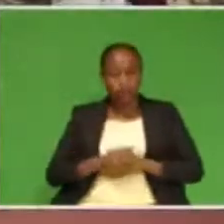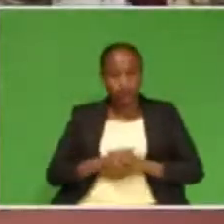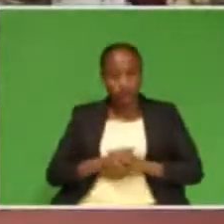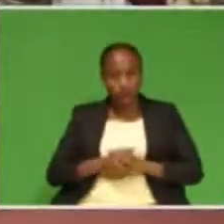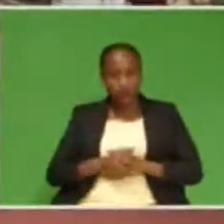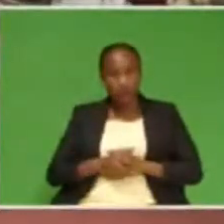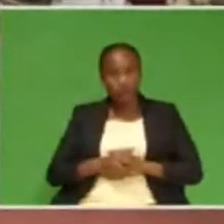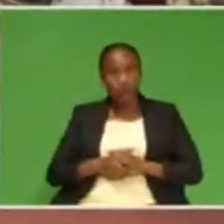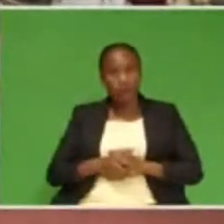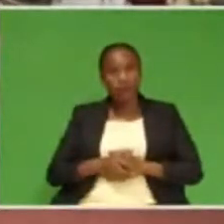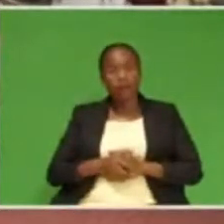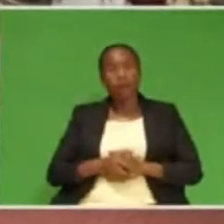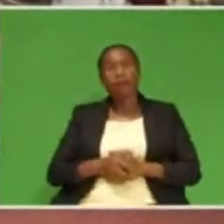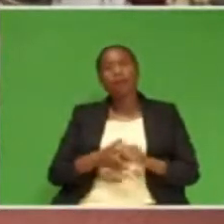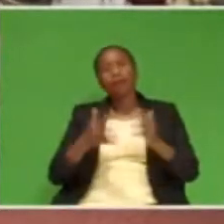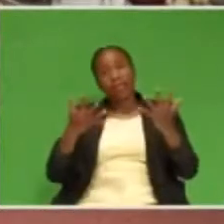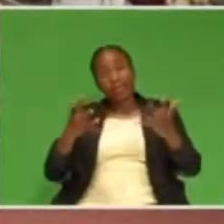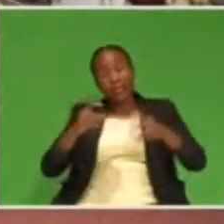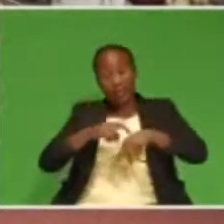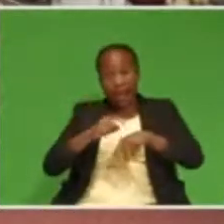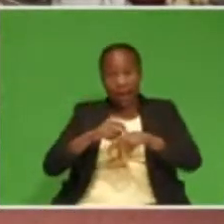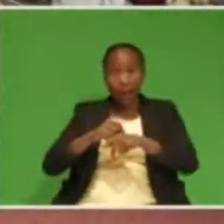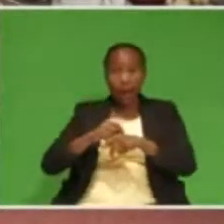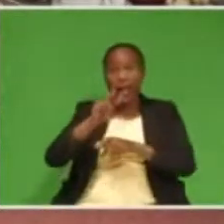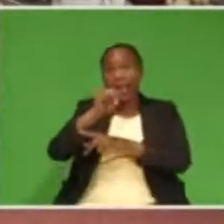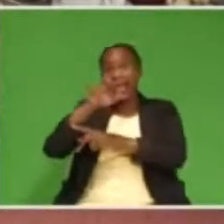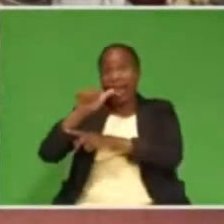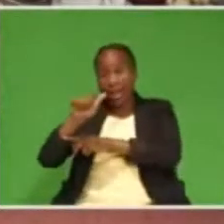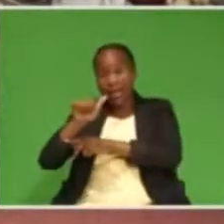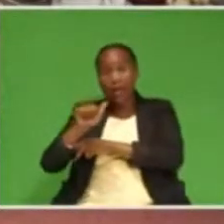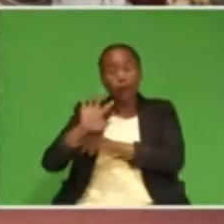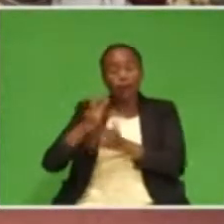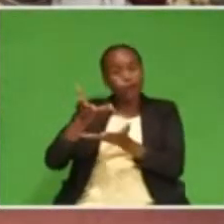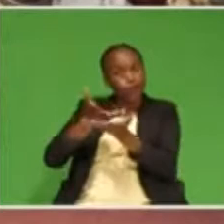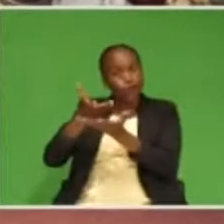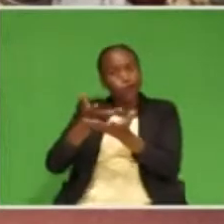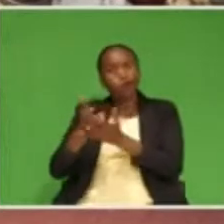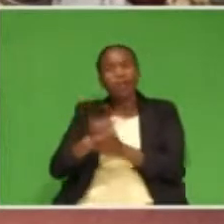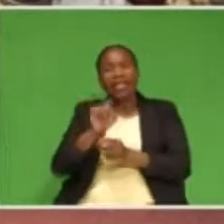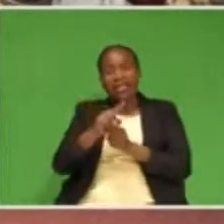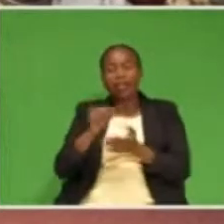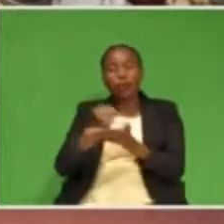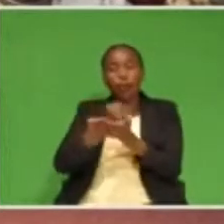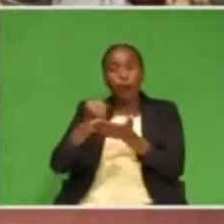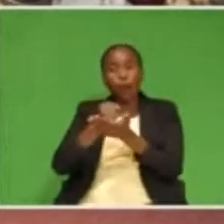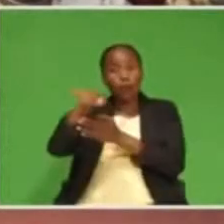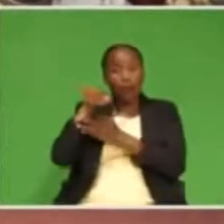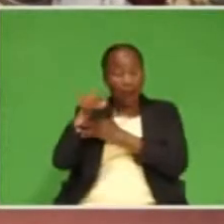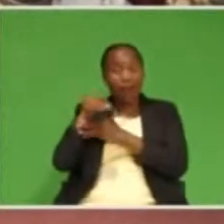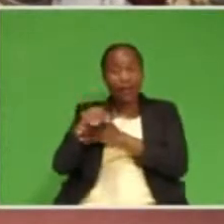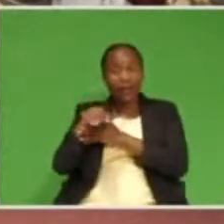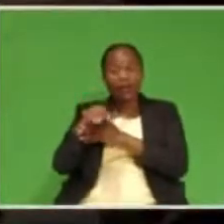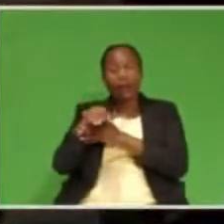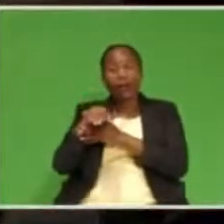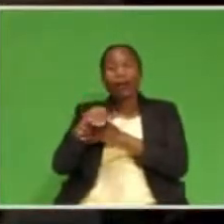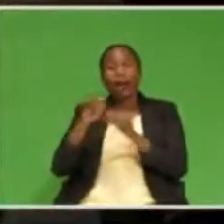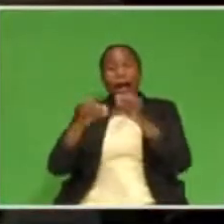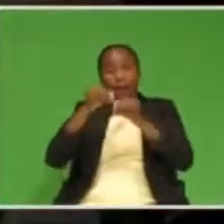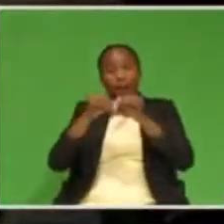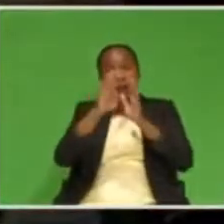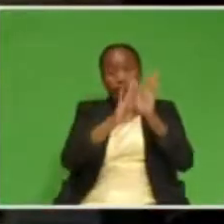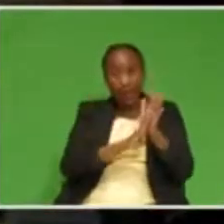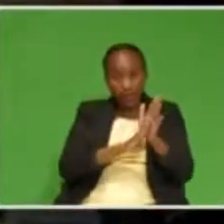National Assembly considers the Post Bank Amendment Bill, the Post Bank is reviewing its service